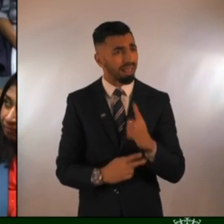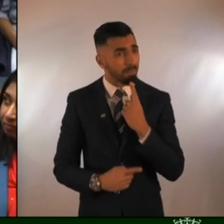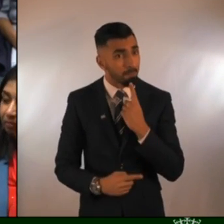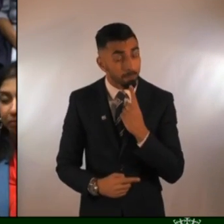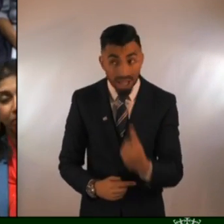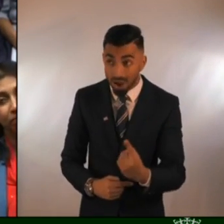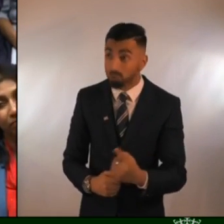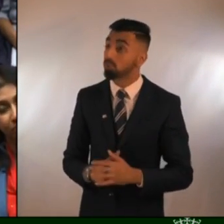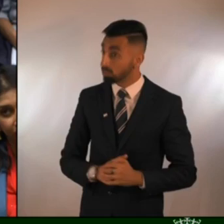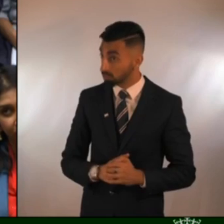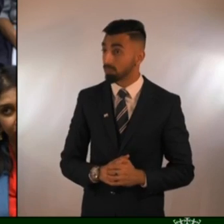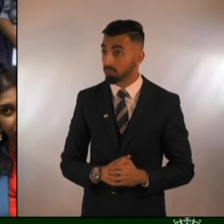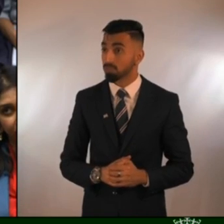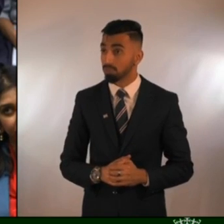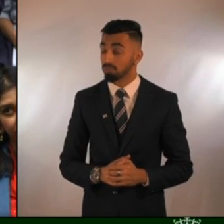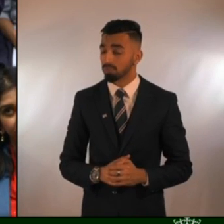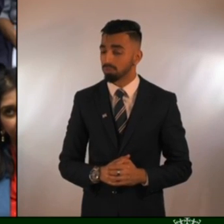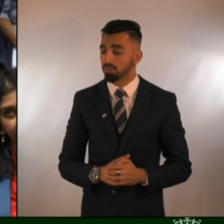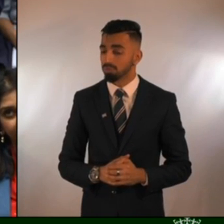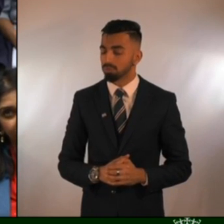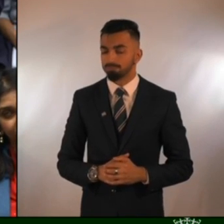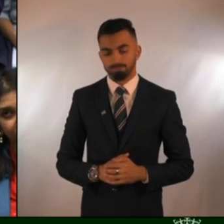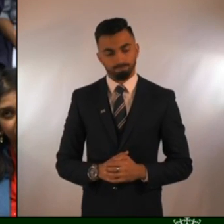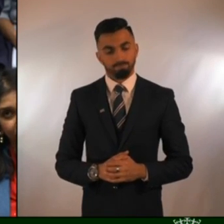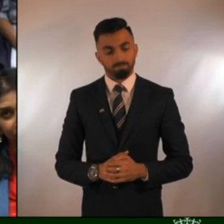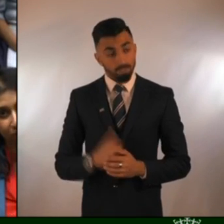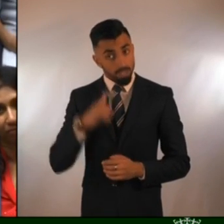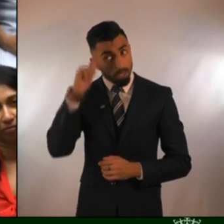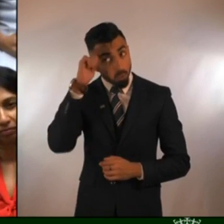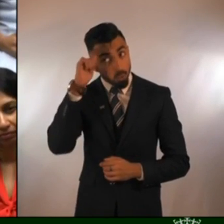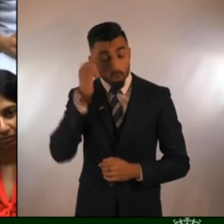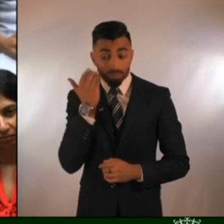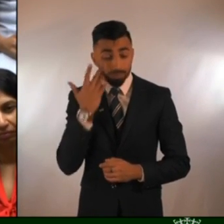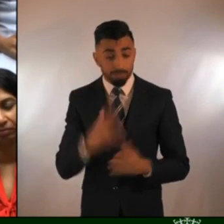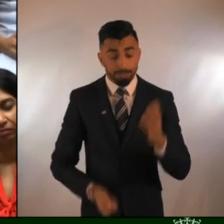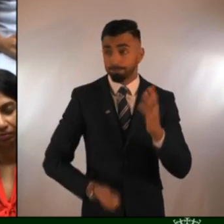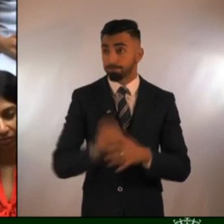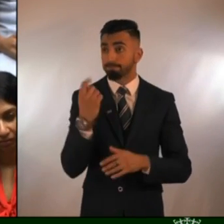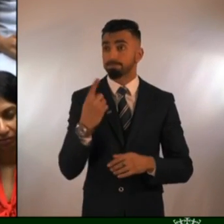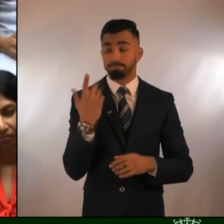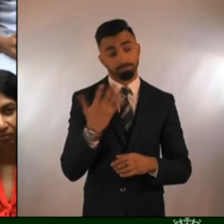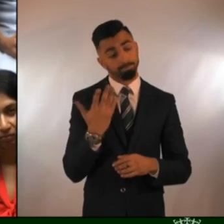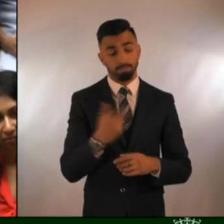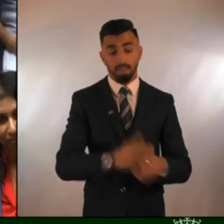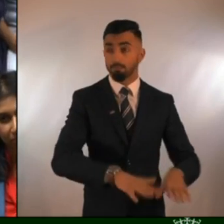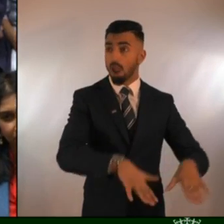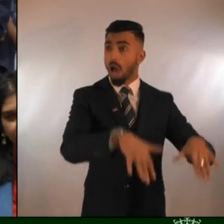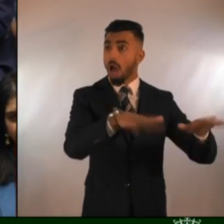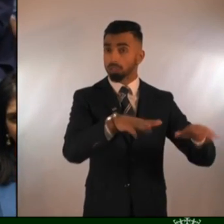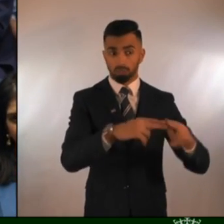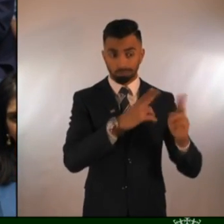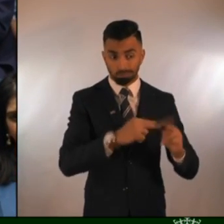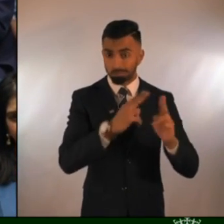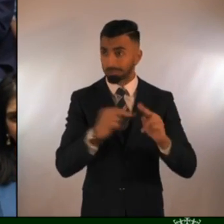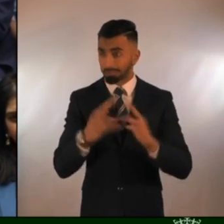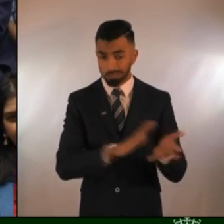House will have seen the devastating impact of the recent floods on homes and businesses in their own constituencies, and particularly